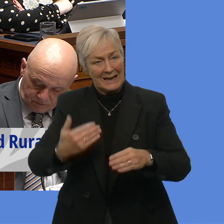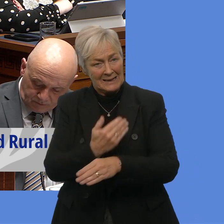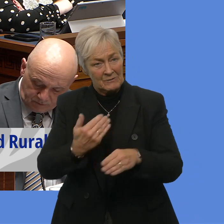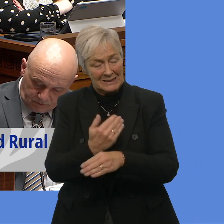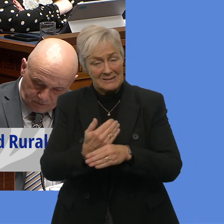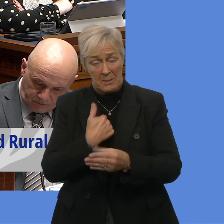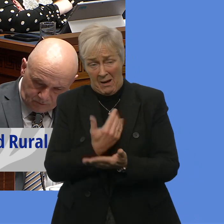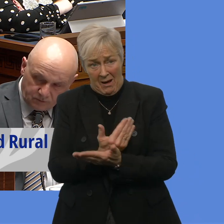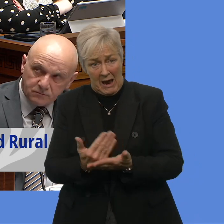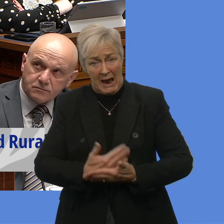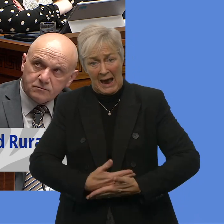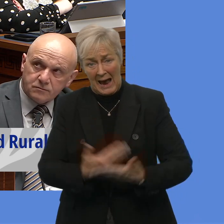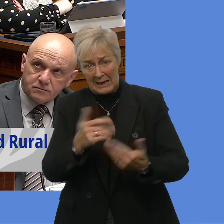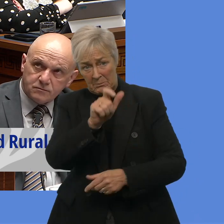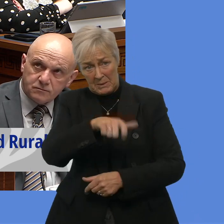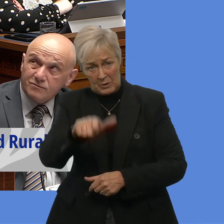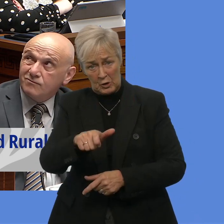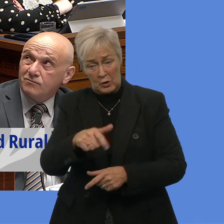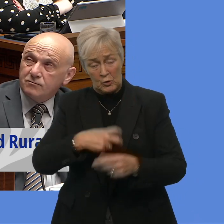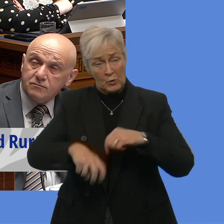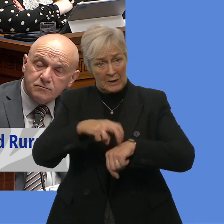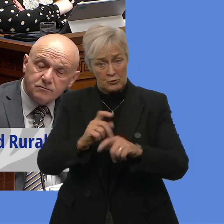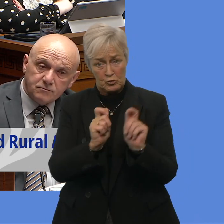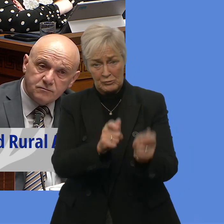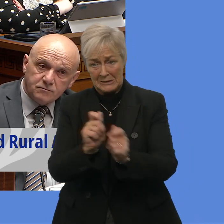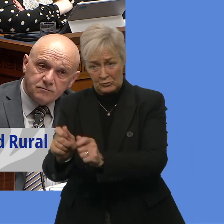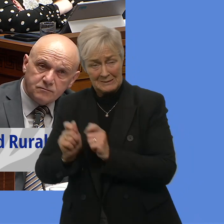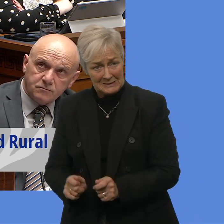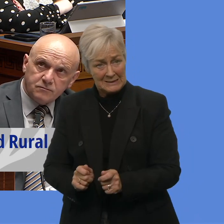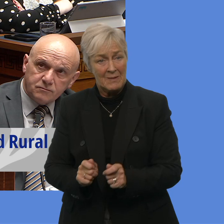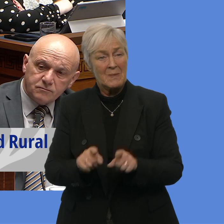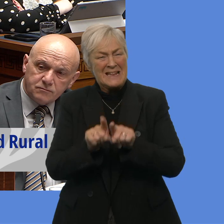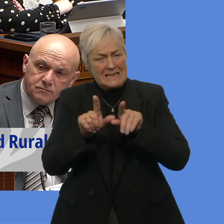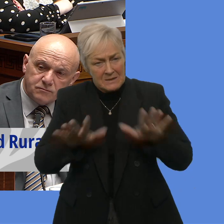view that any polluter in Northern Ireland should be treated the same, and that's why I'm reviewing